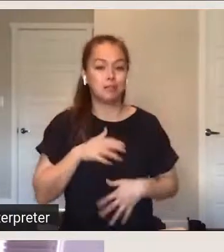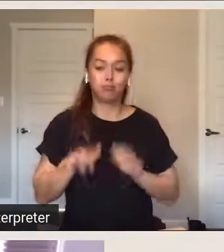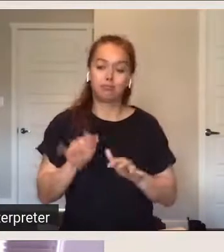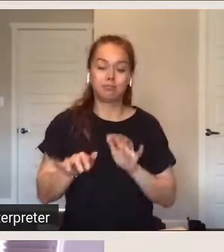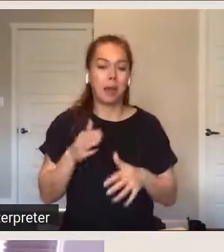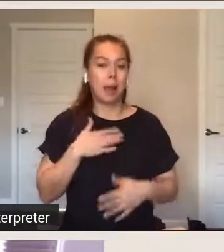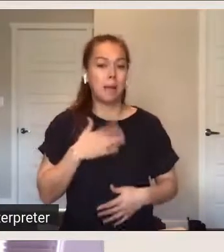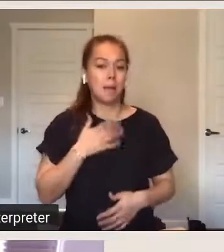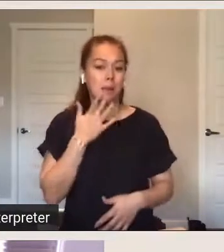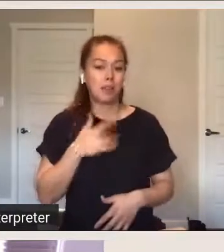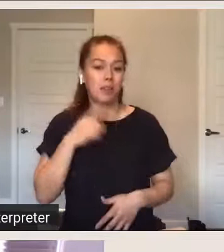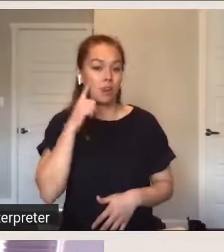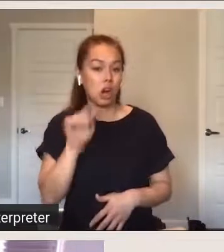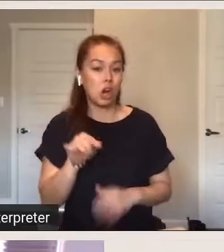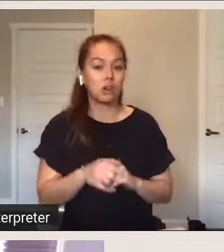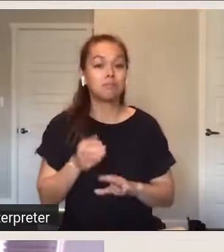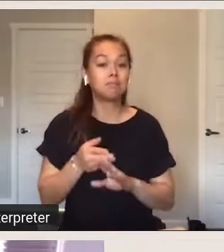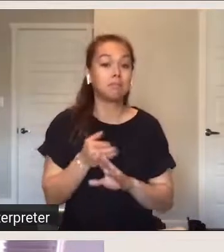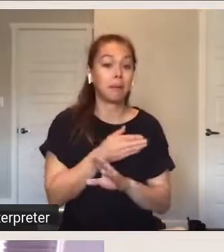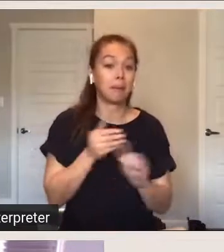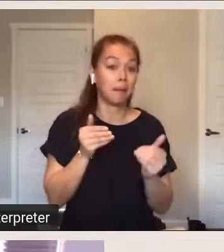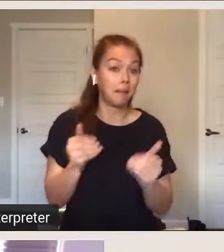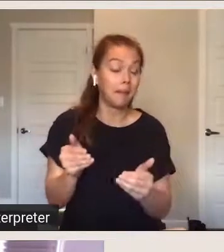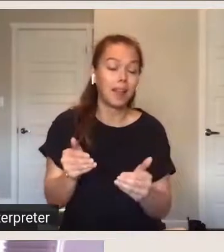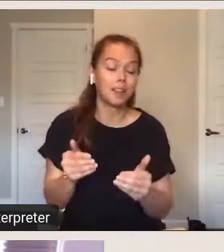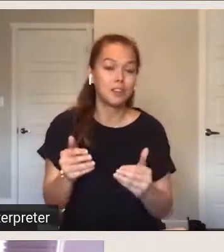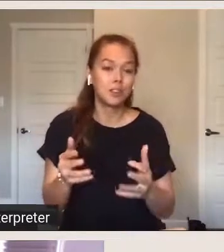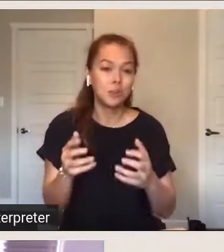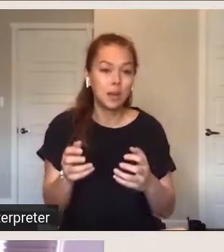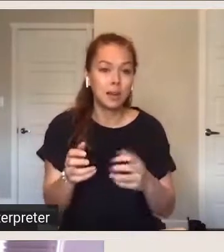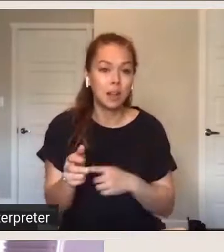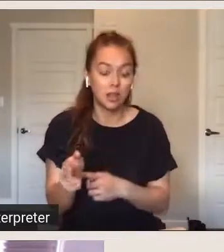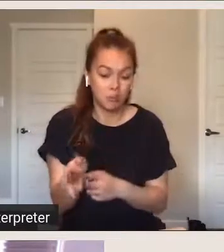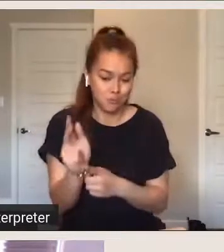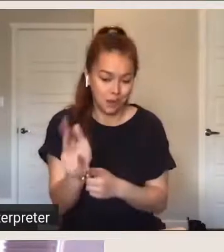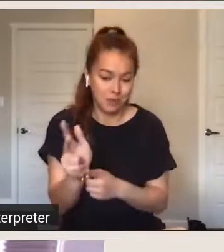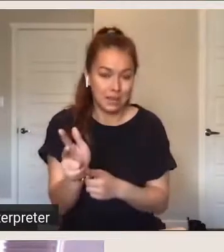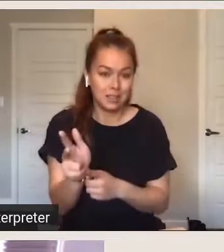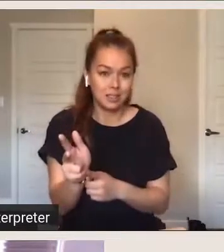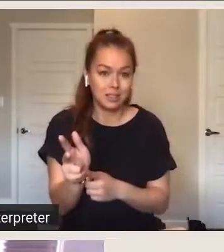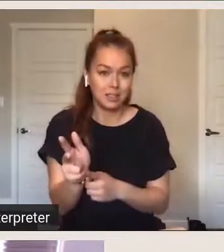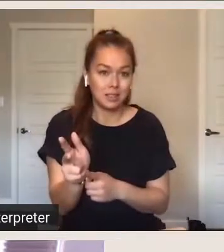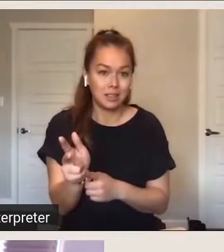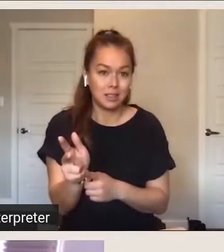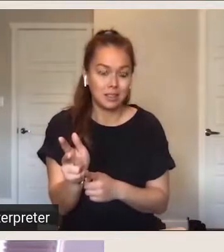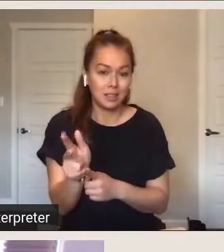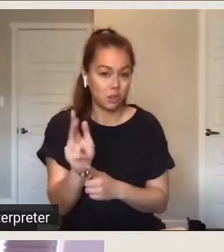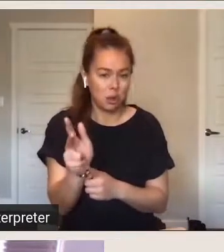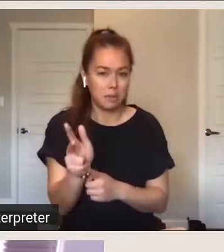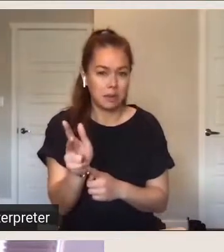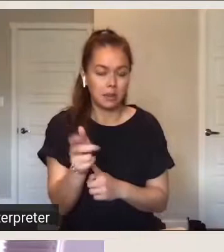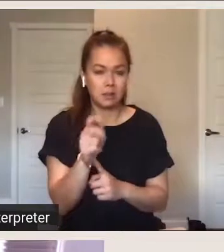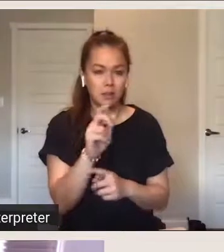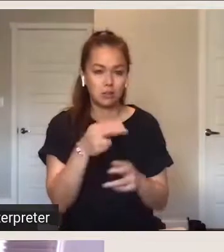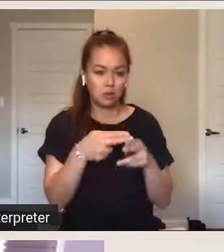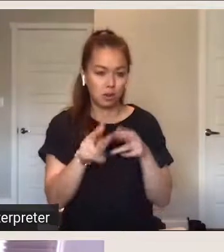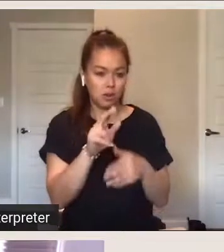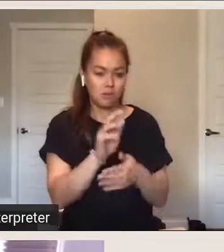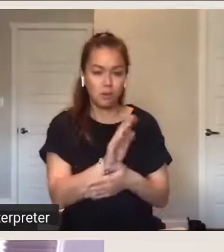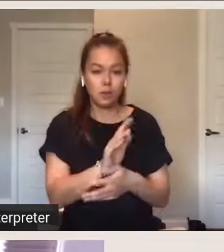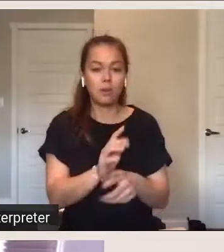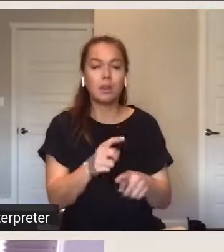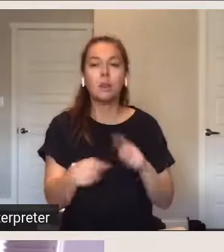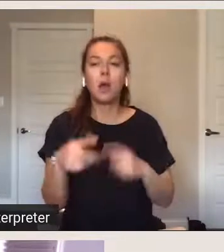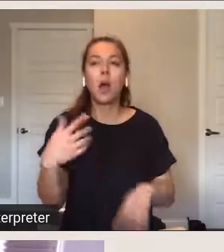for sharing I know it's just 3 minutes, but it's such a endearing and touching film,